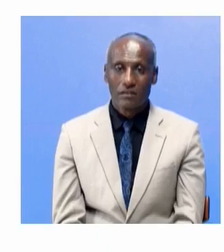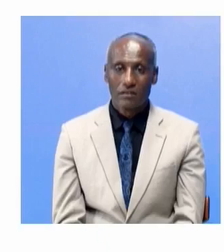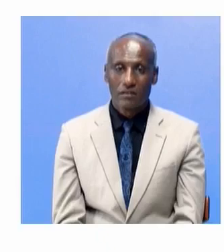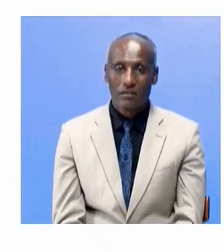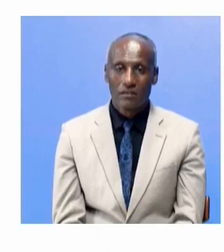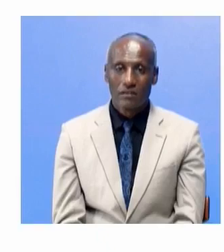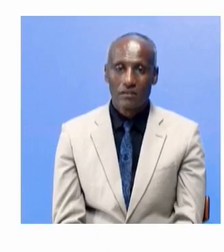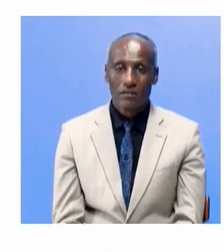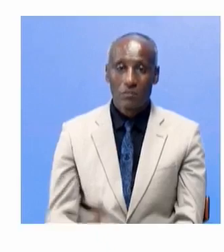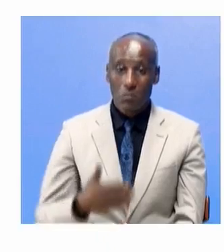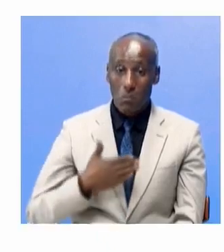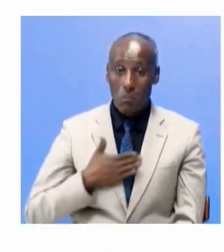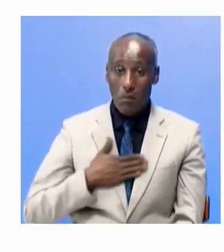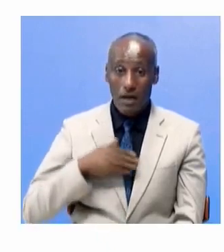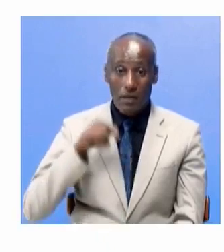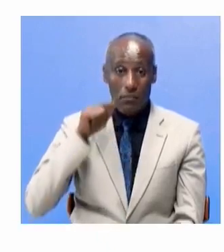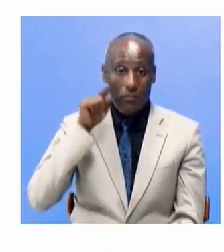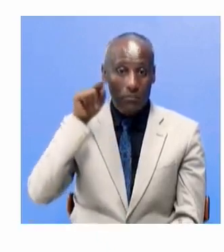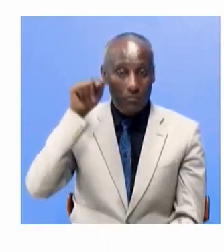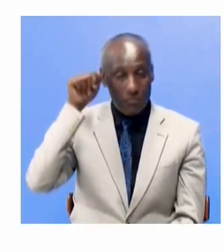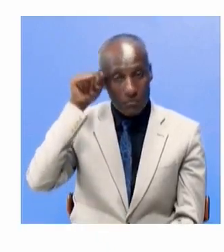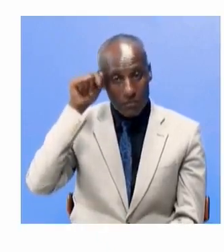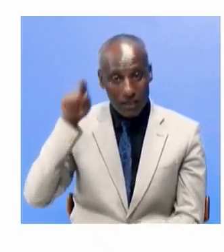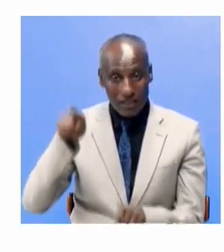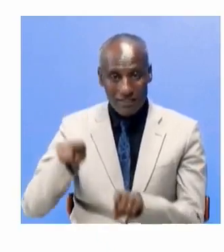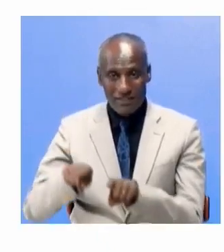My brother